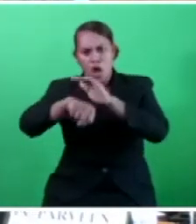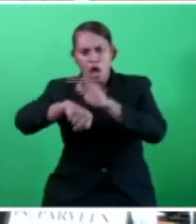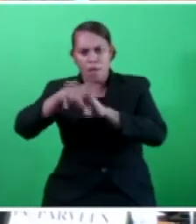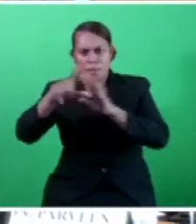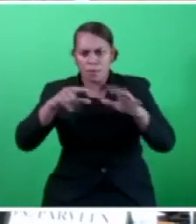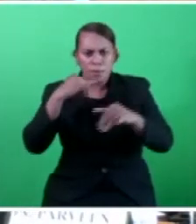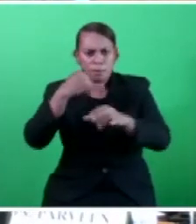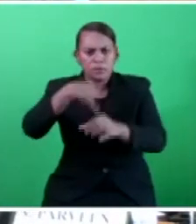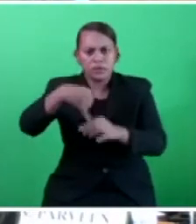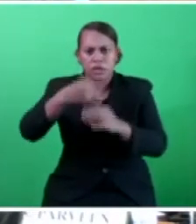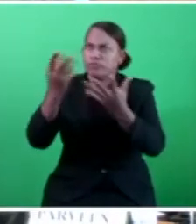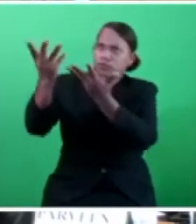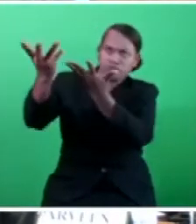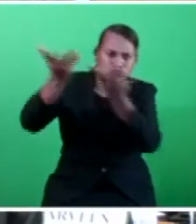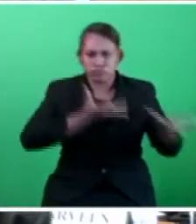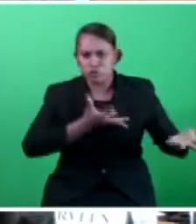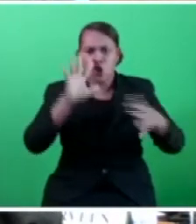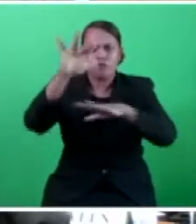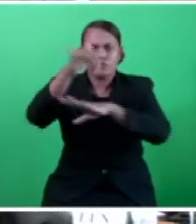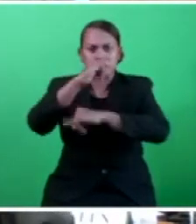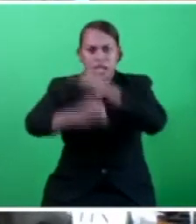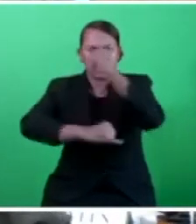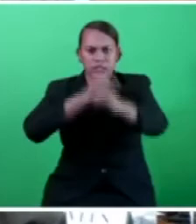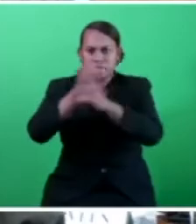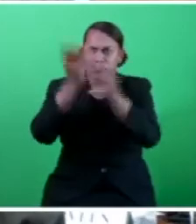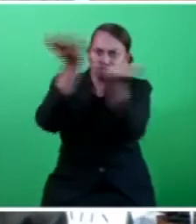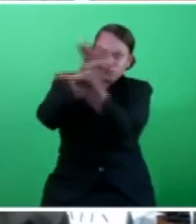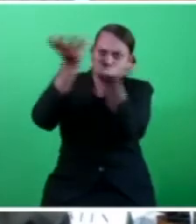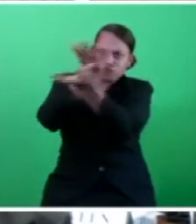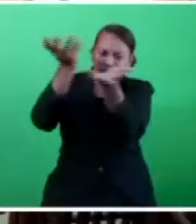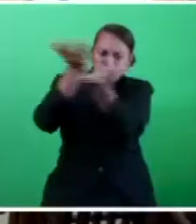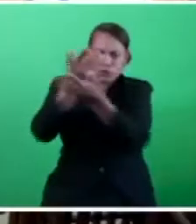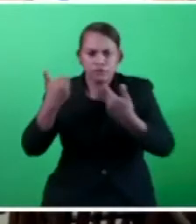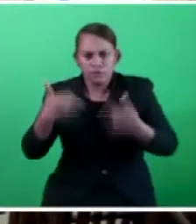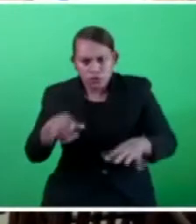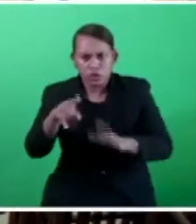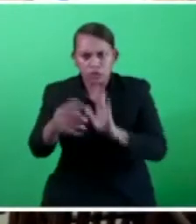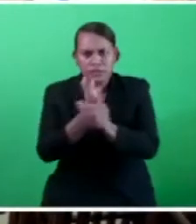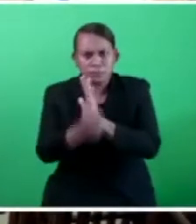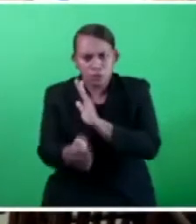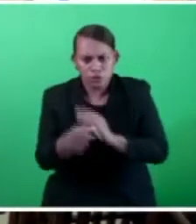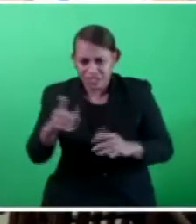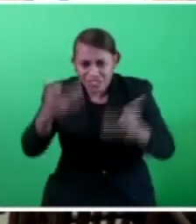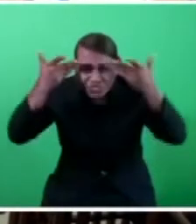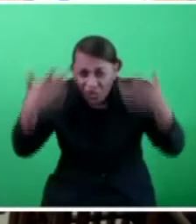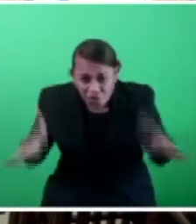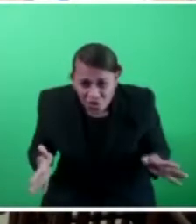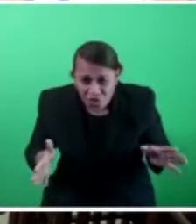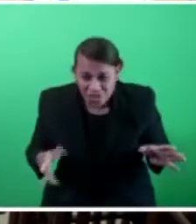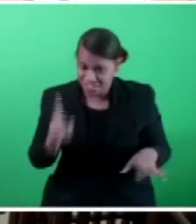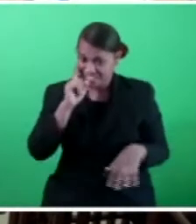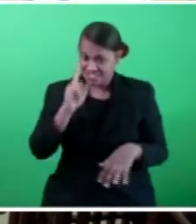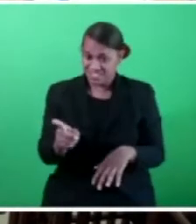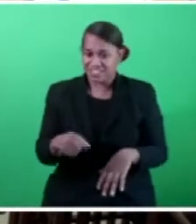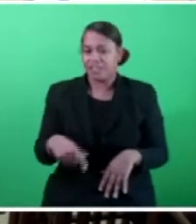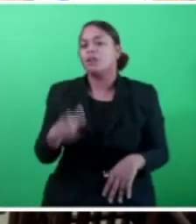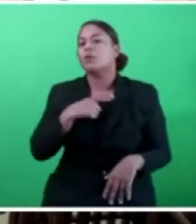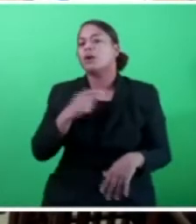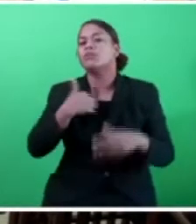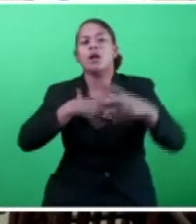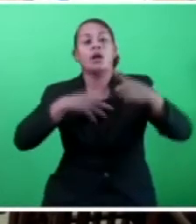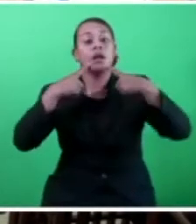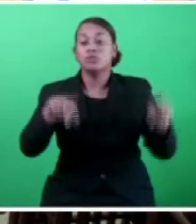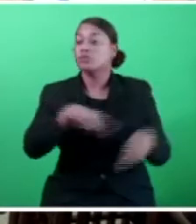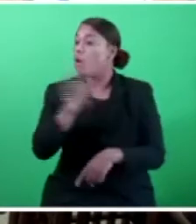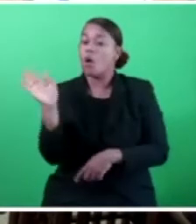world? Whether she doesn't know or don't want to know, I want every Fijian to know she is wrong. And her